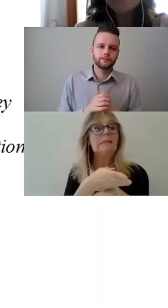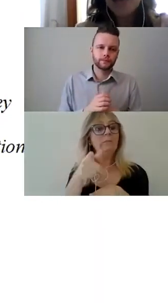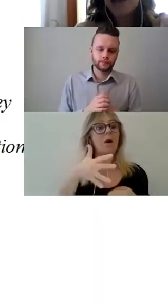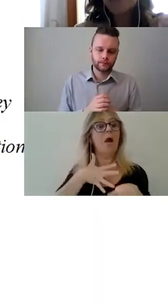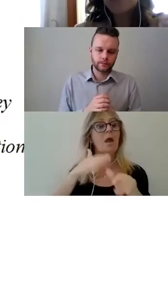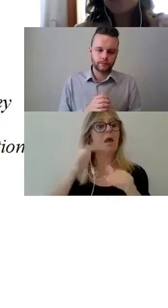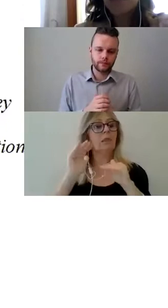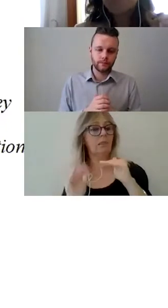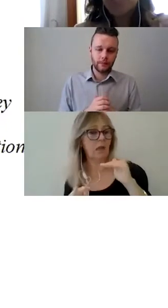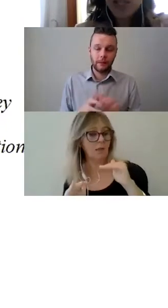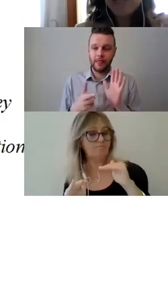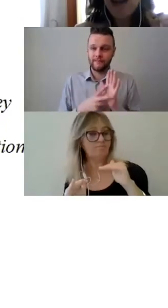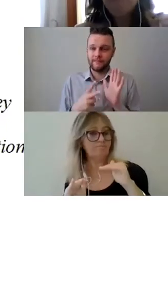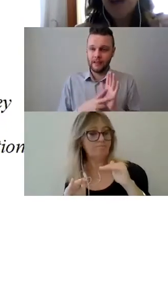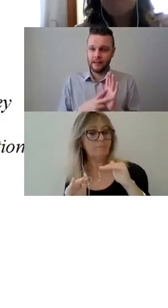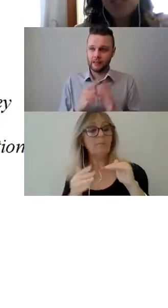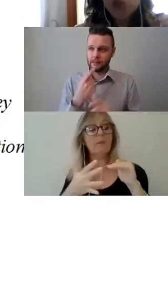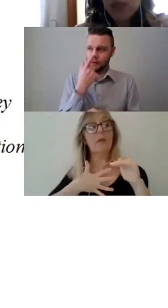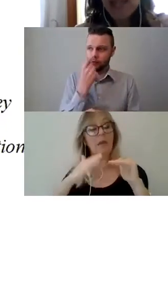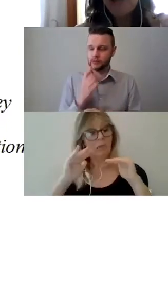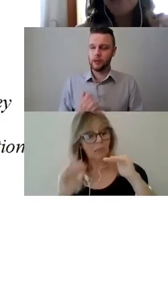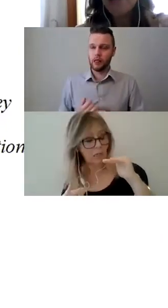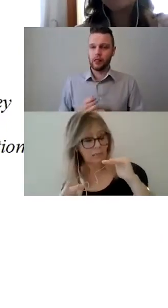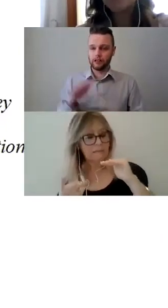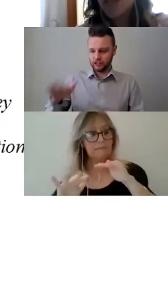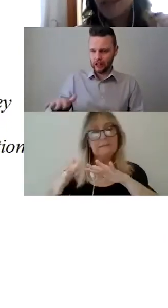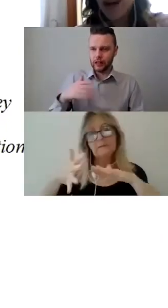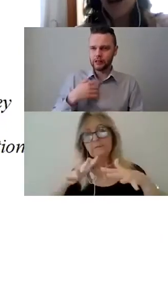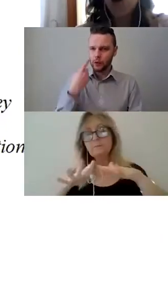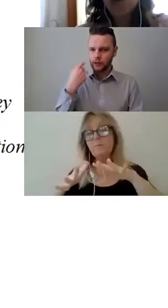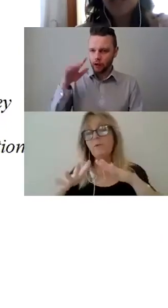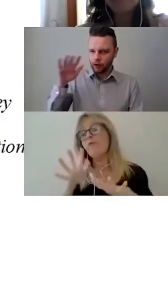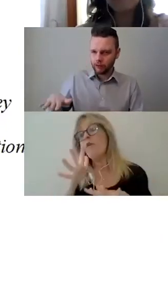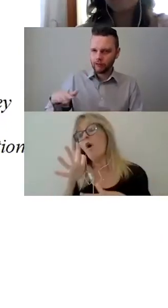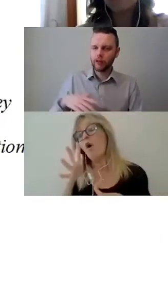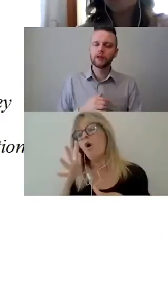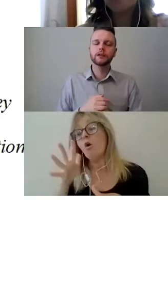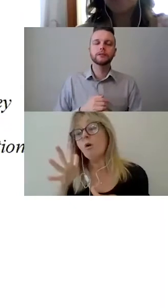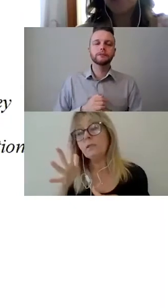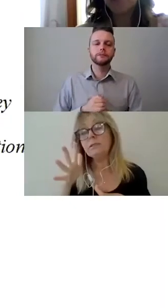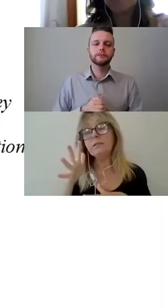the victim might be a child, might be underaged, so